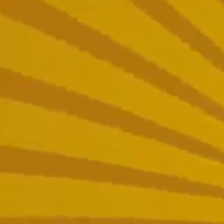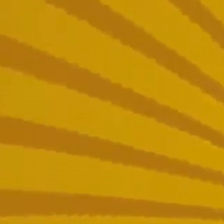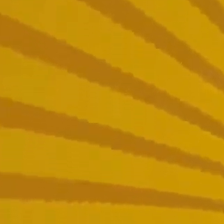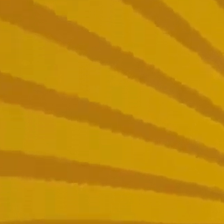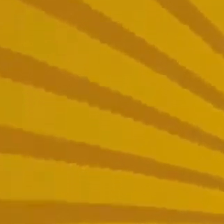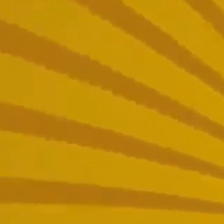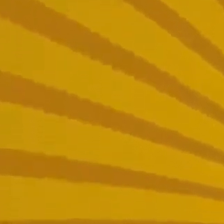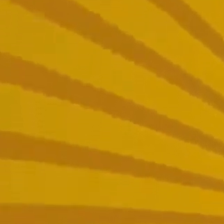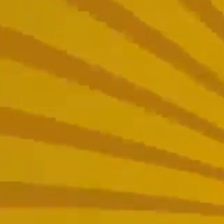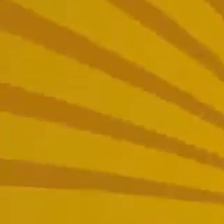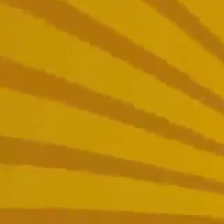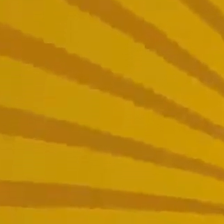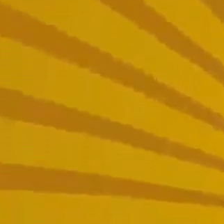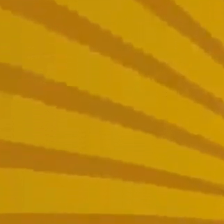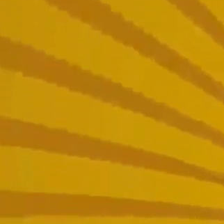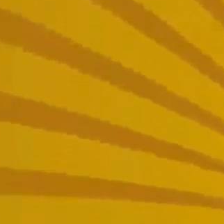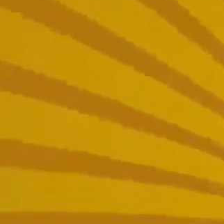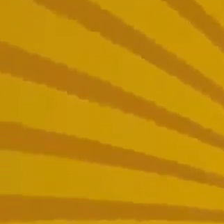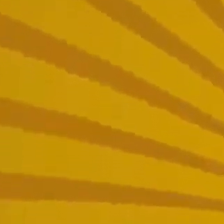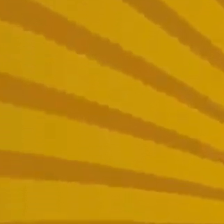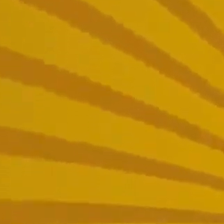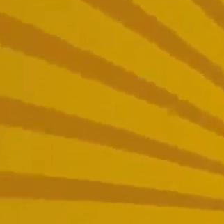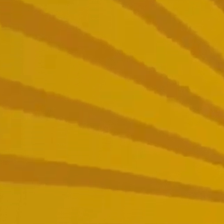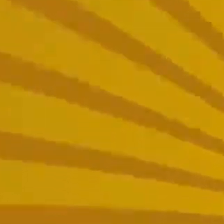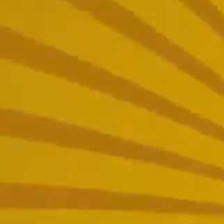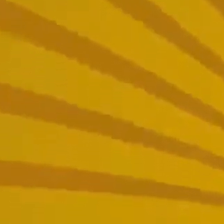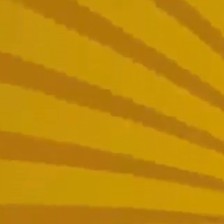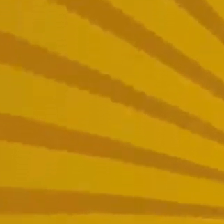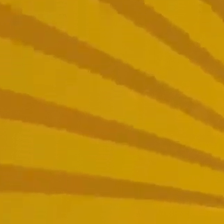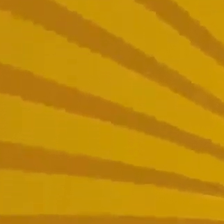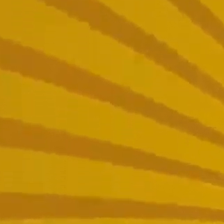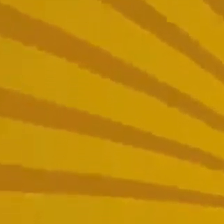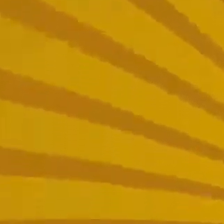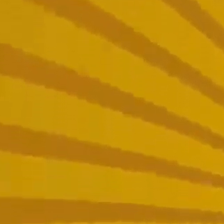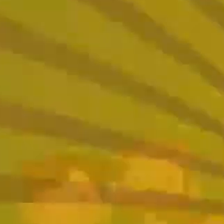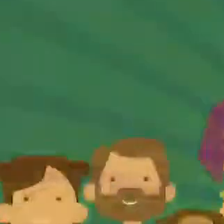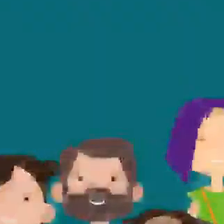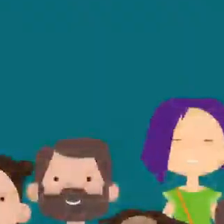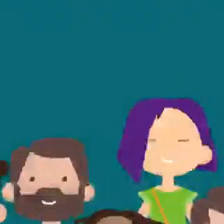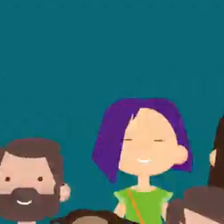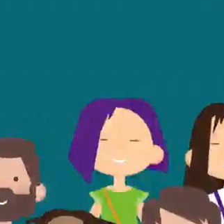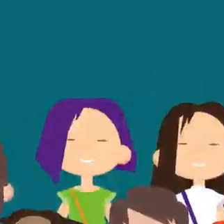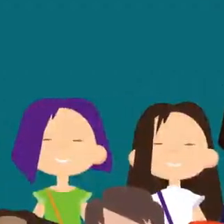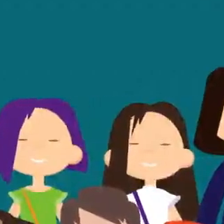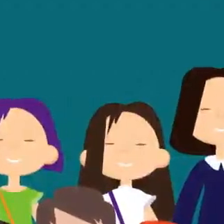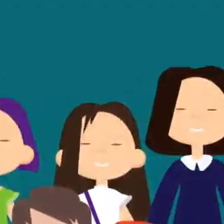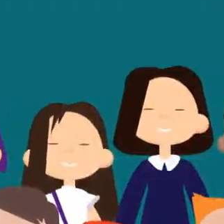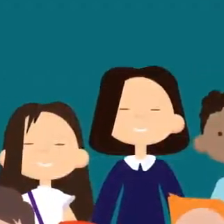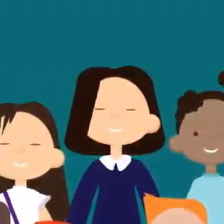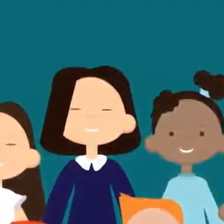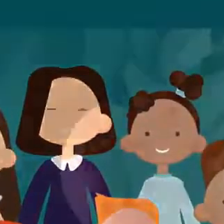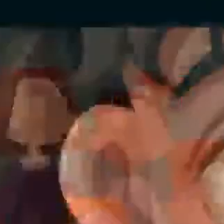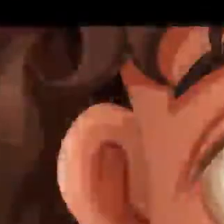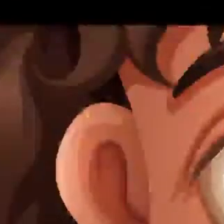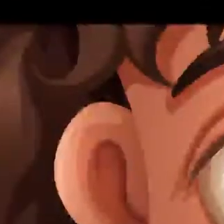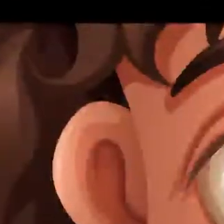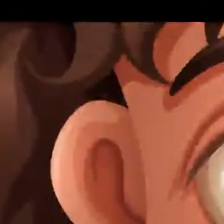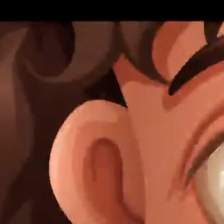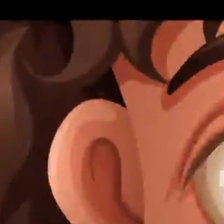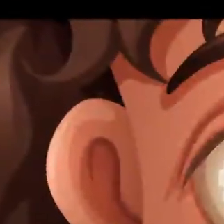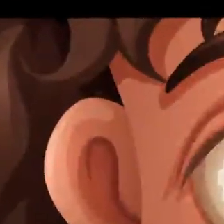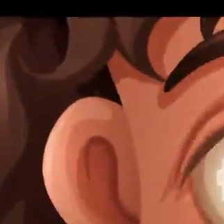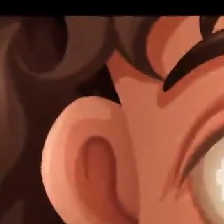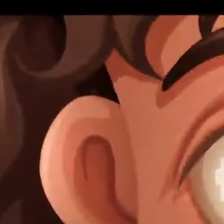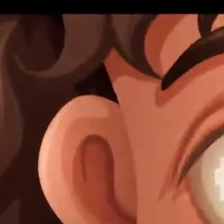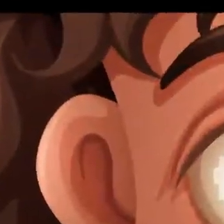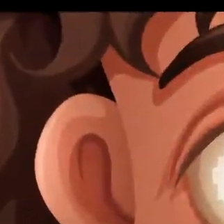that stick out of him, kind of like the sticky burrs that get caught in Max's fur, except he attaches himself to people. Coronavirus